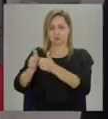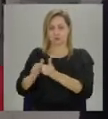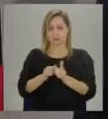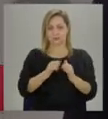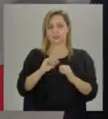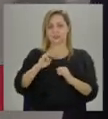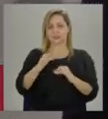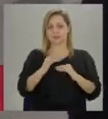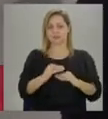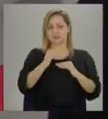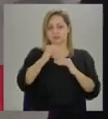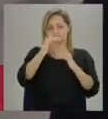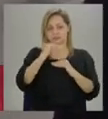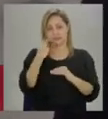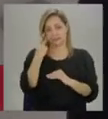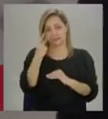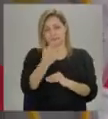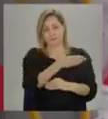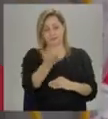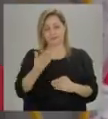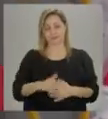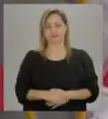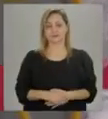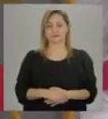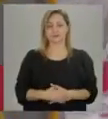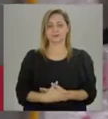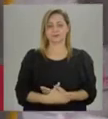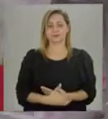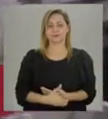of intensity, as you saw.